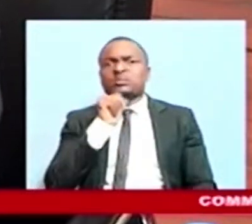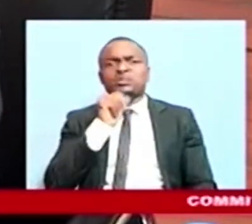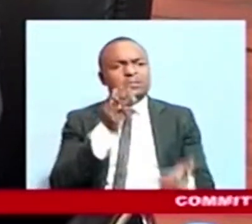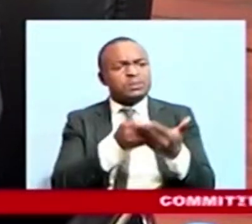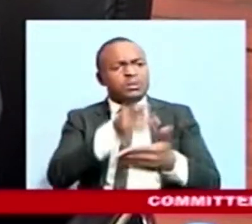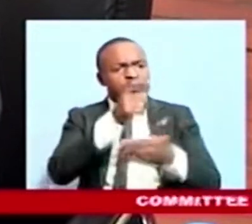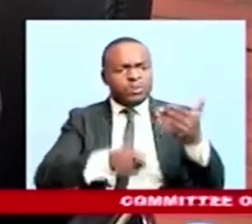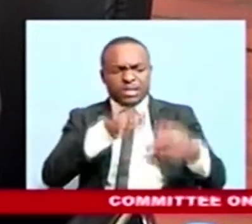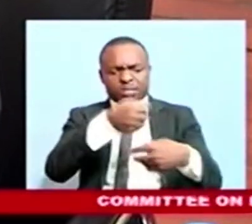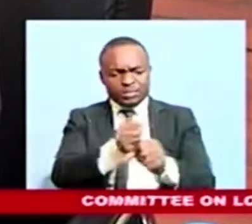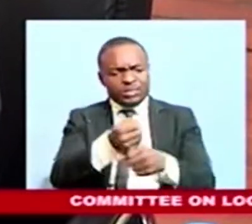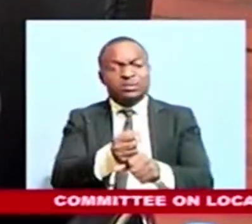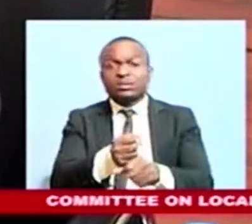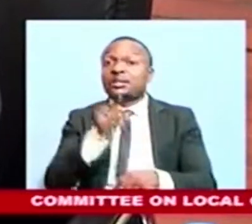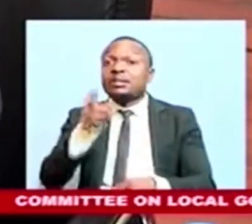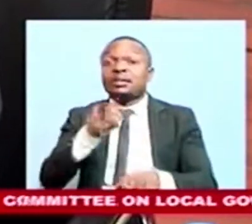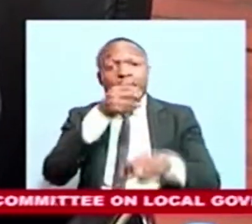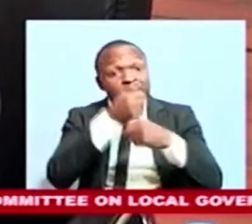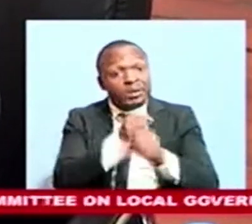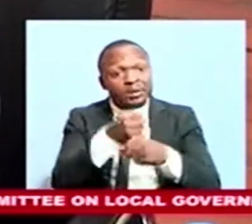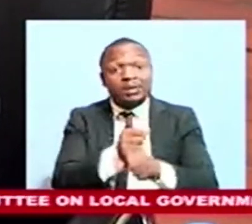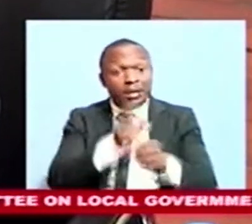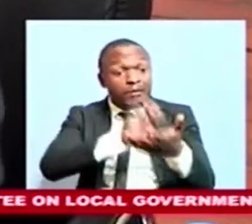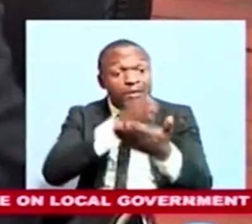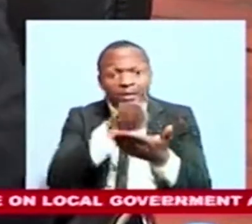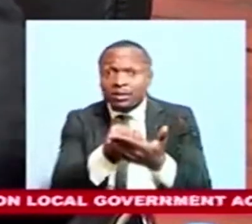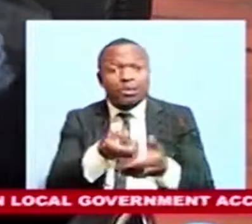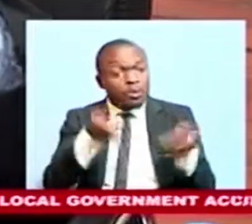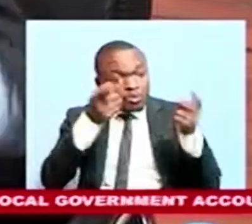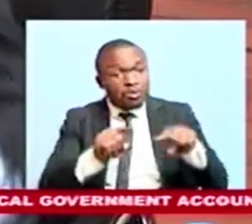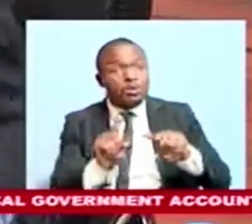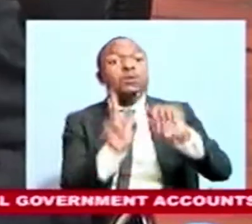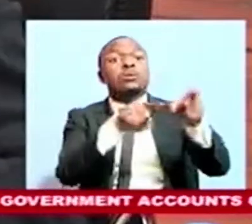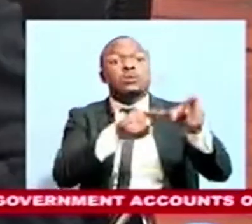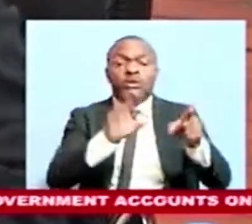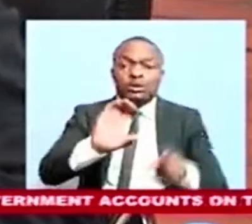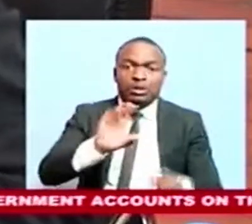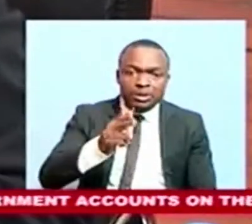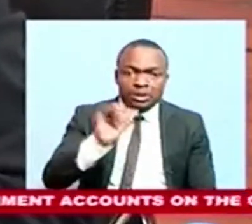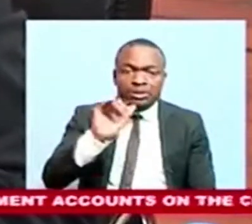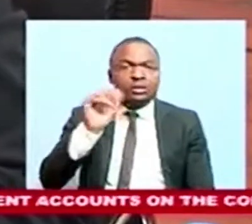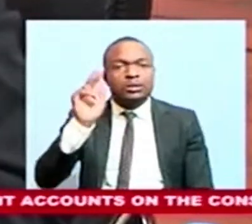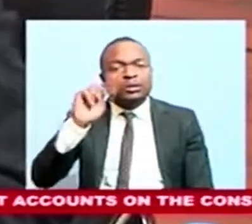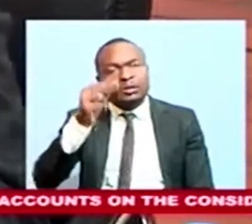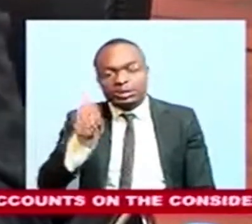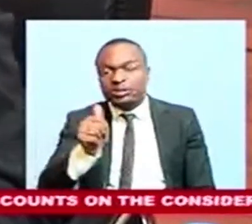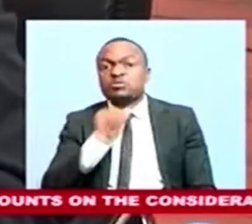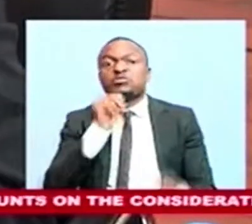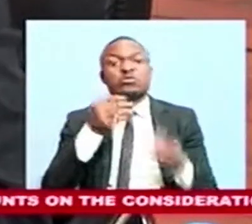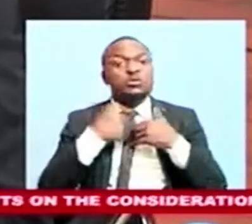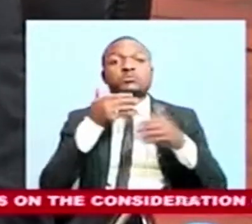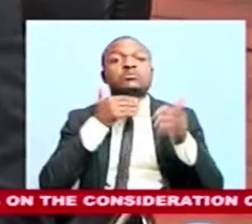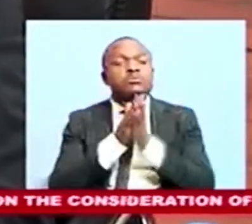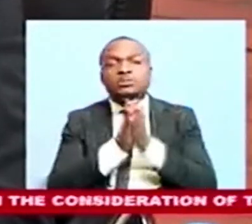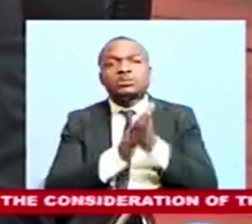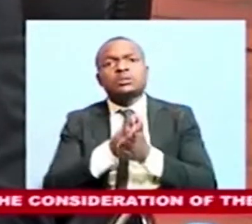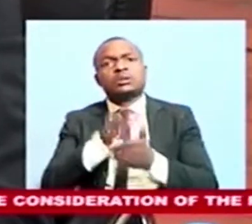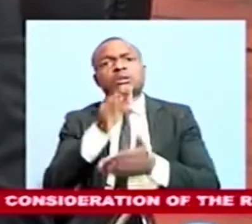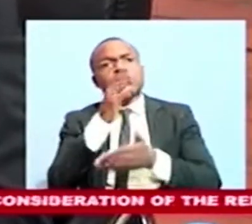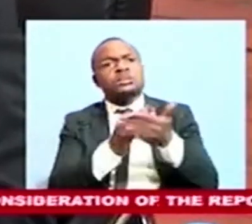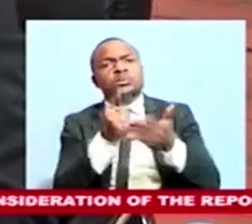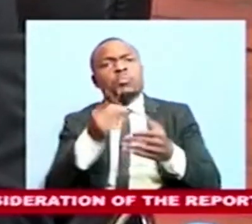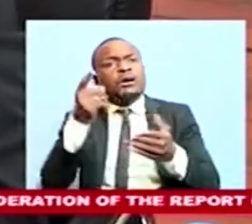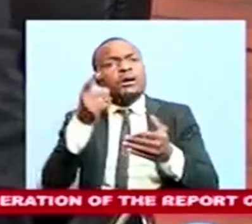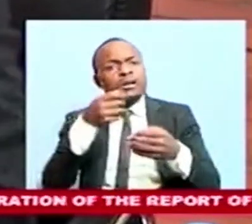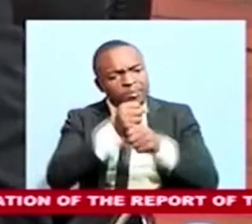cooking. They are cooking evidence. And when they go to Charimbana where they assemble, they have no interest. Someone is cooking these things for